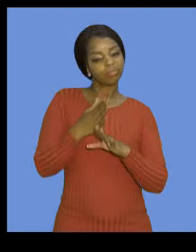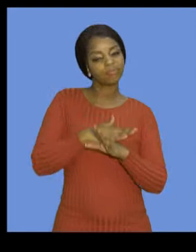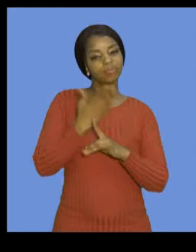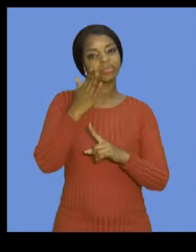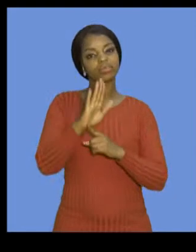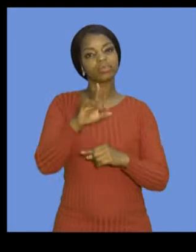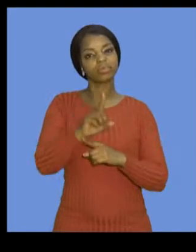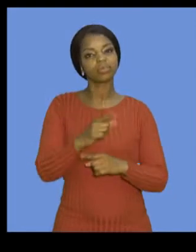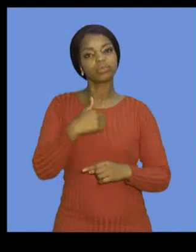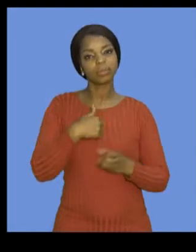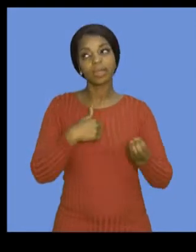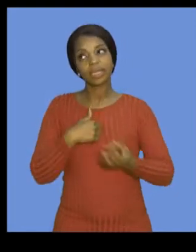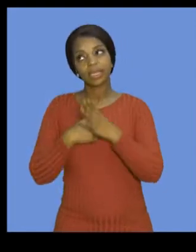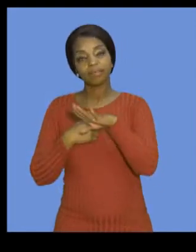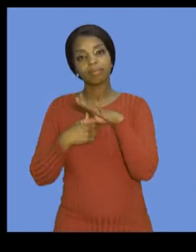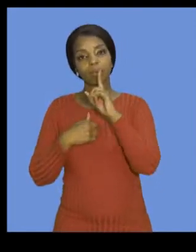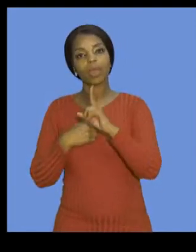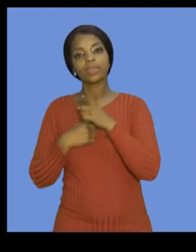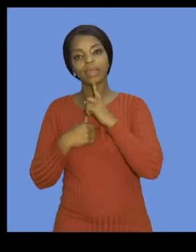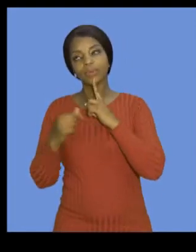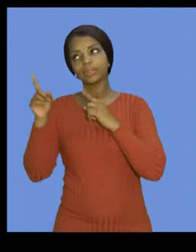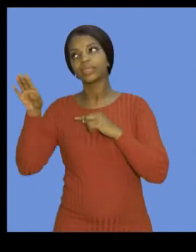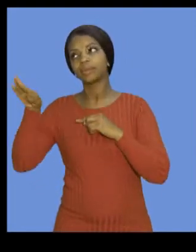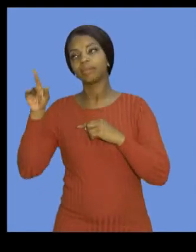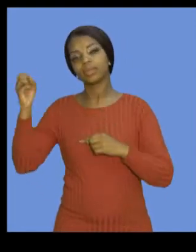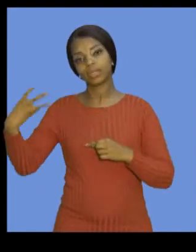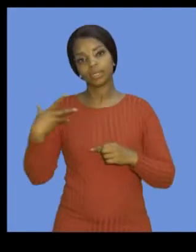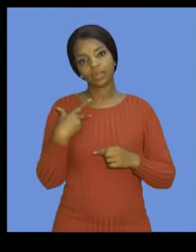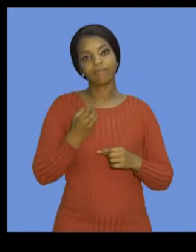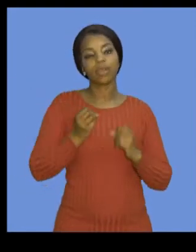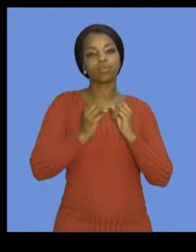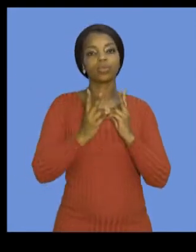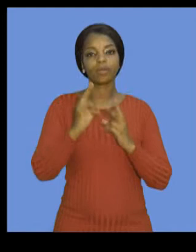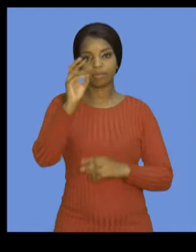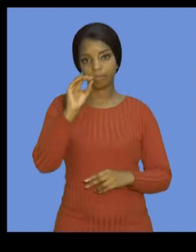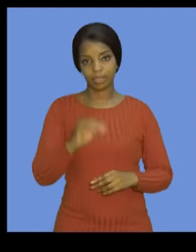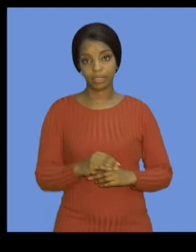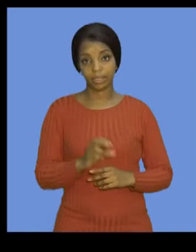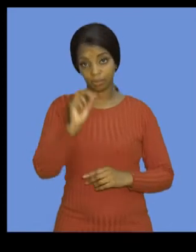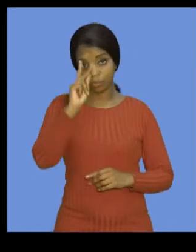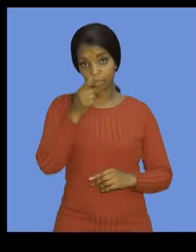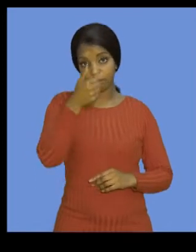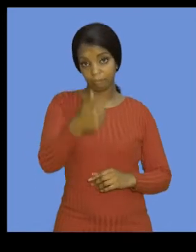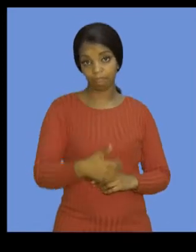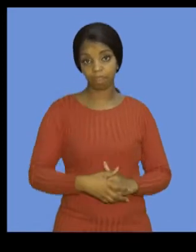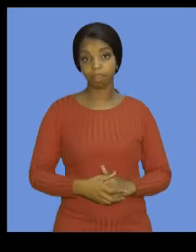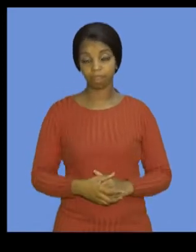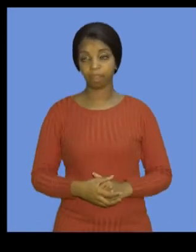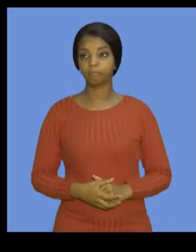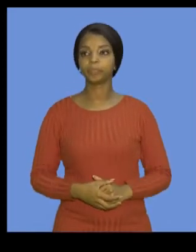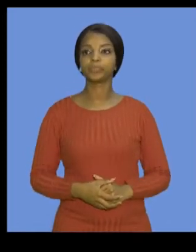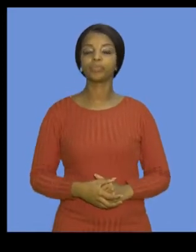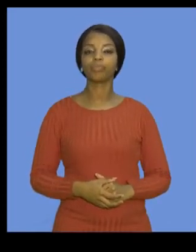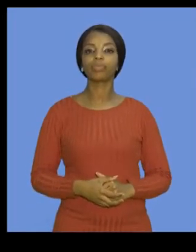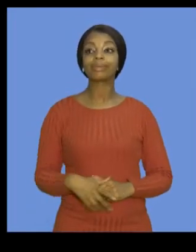where you were given 1,000 rand, you saw that they gave us 12% interest, right? So that would be the interest